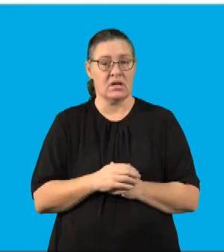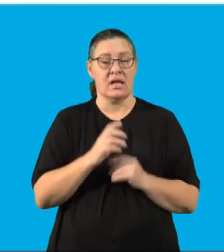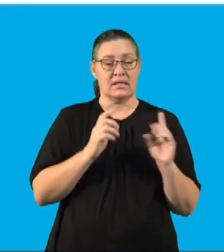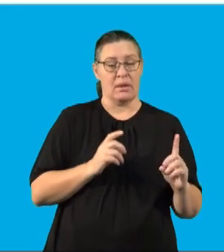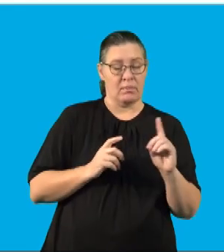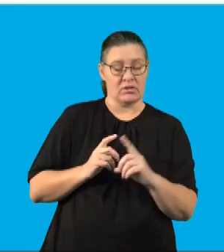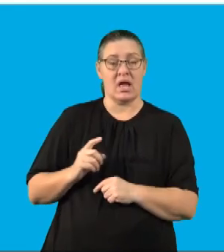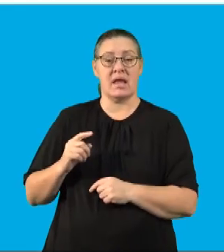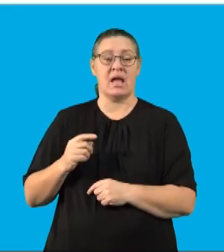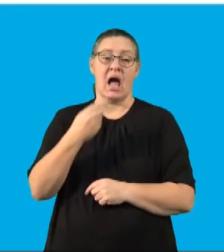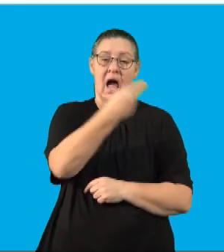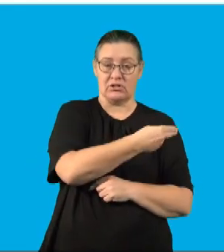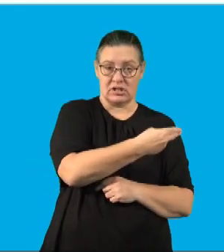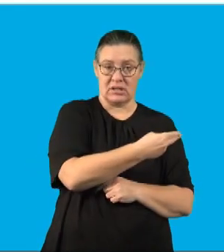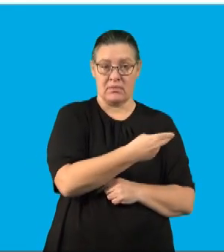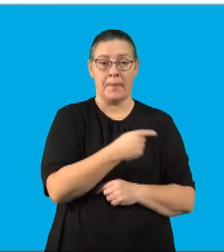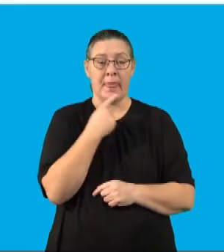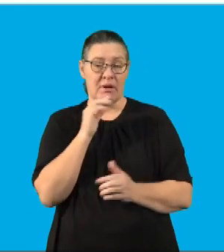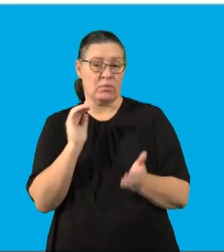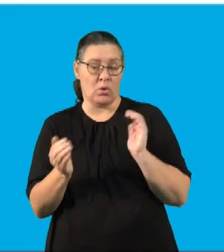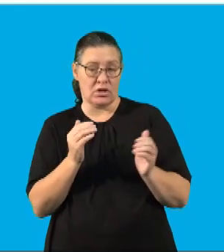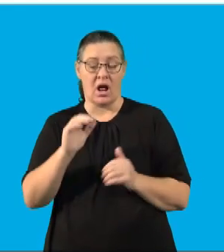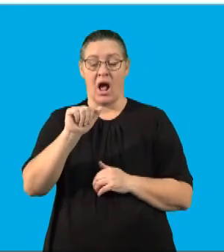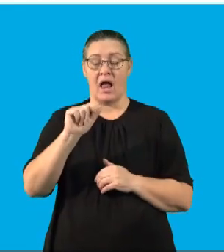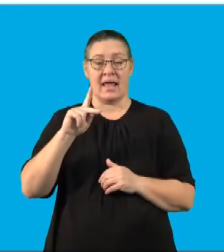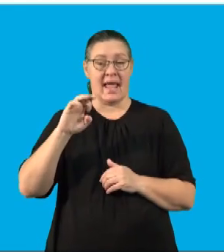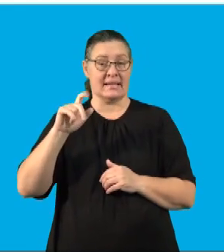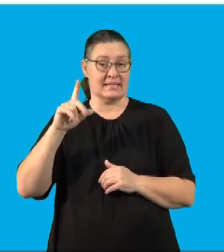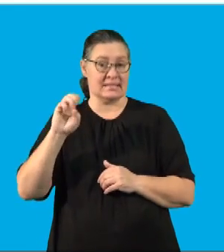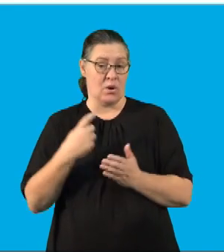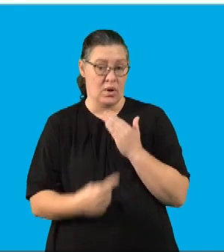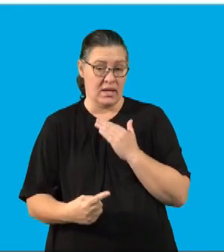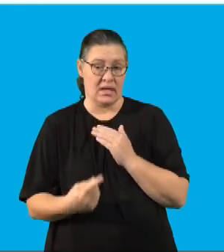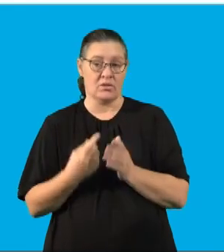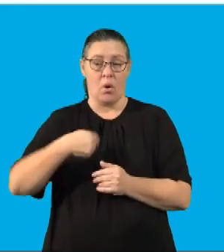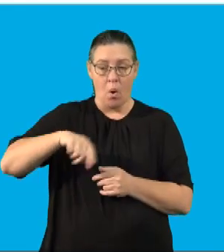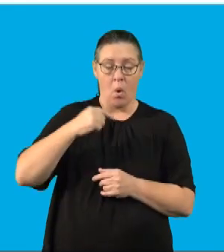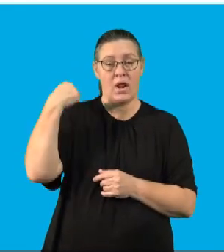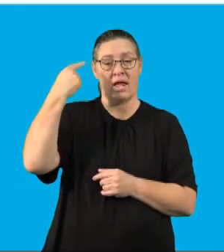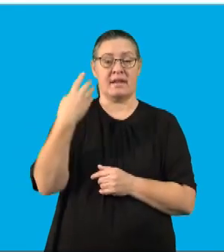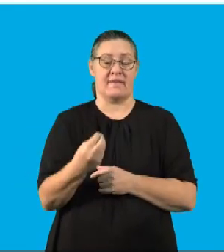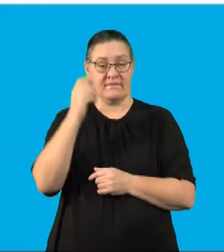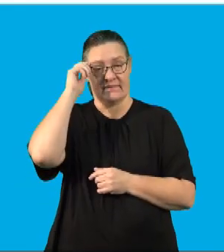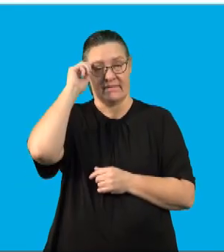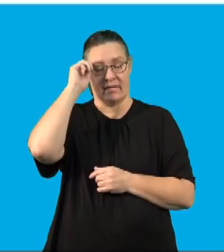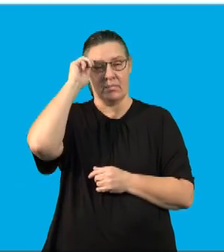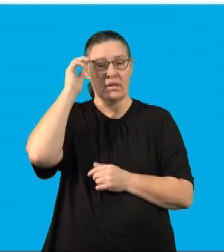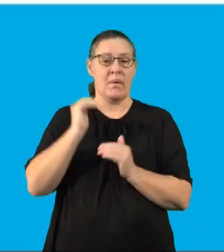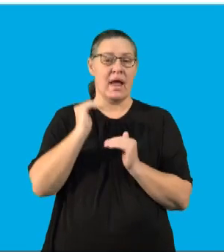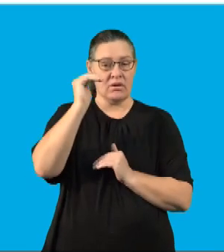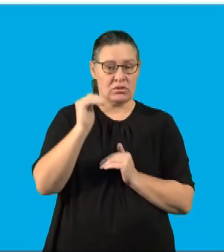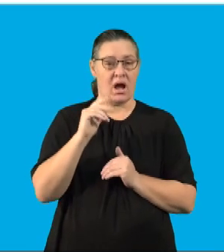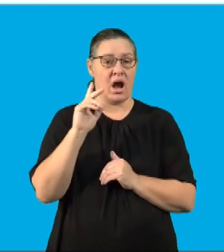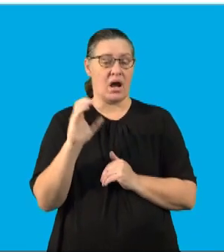forces, dipole-dipole, and hydrogen bonds. But if we are just comparing the alkanes, we are saying they all have the London forces, but as